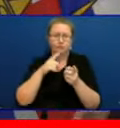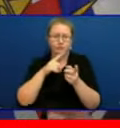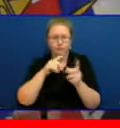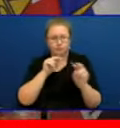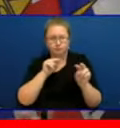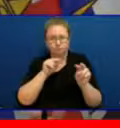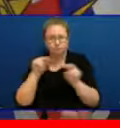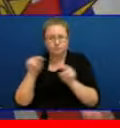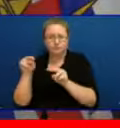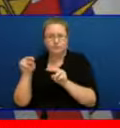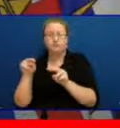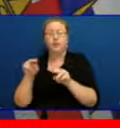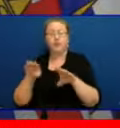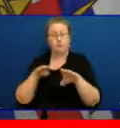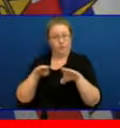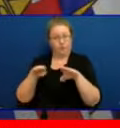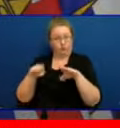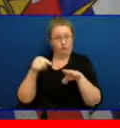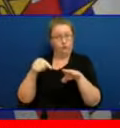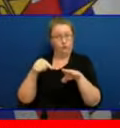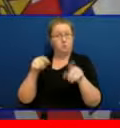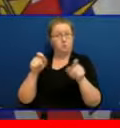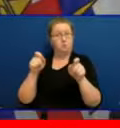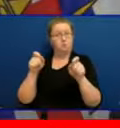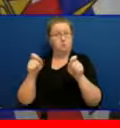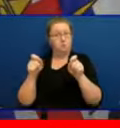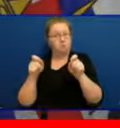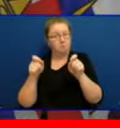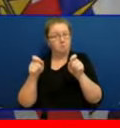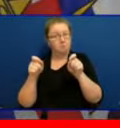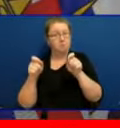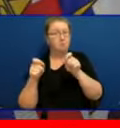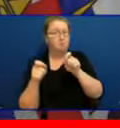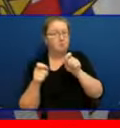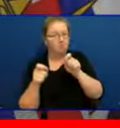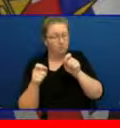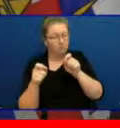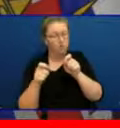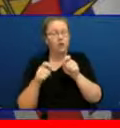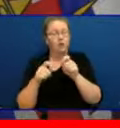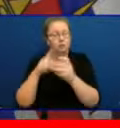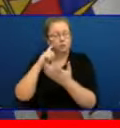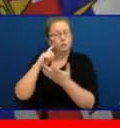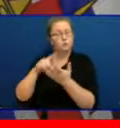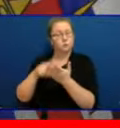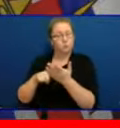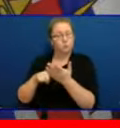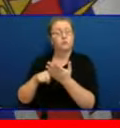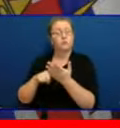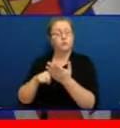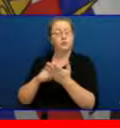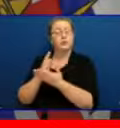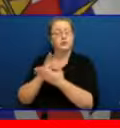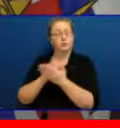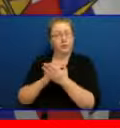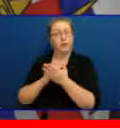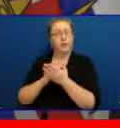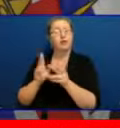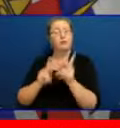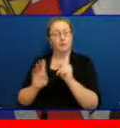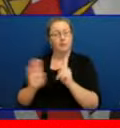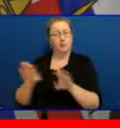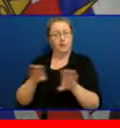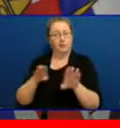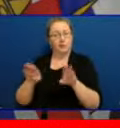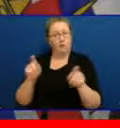we can make a difference. So behavior has started to change. We've started to see, and I talked to the